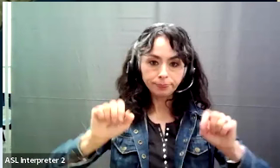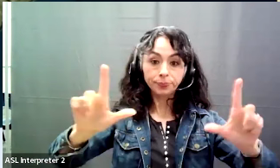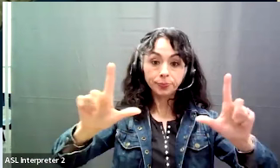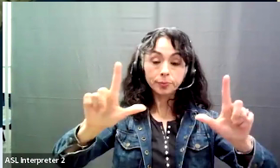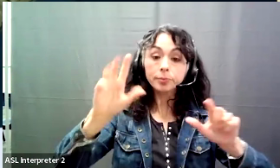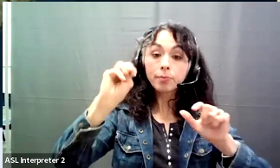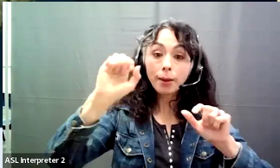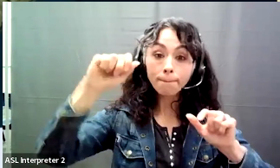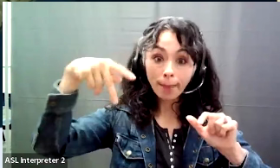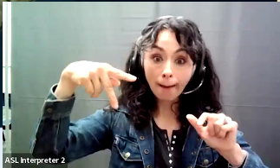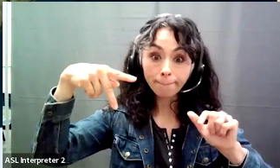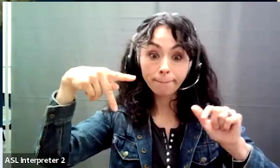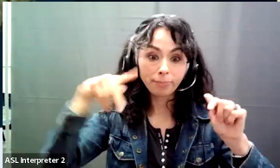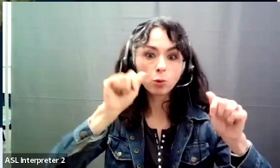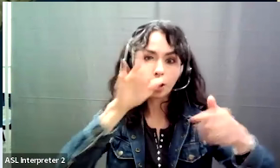interactive map,